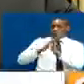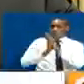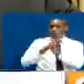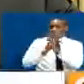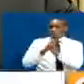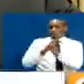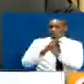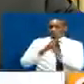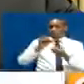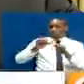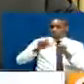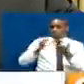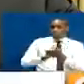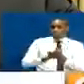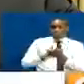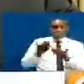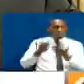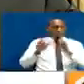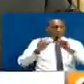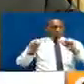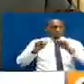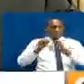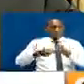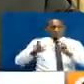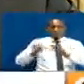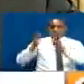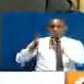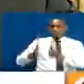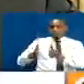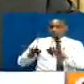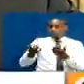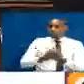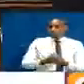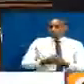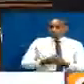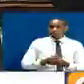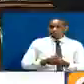story there about, oh, you know, what happened to this officer.